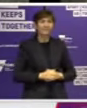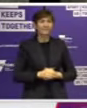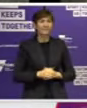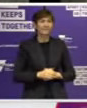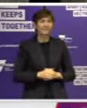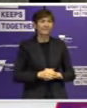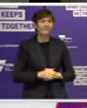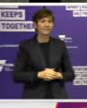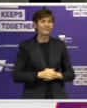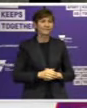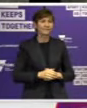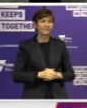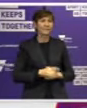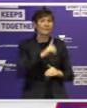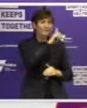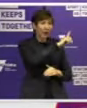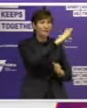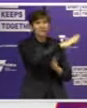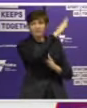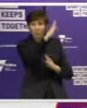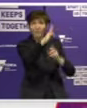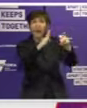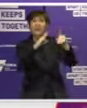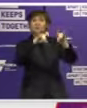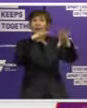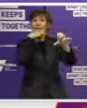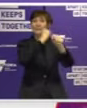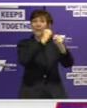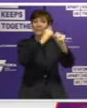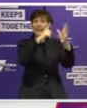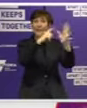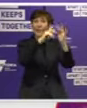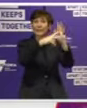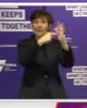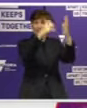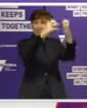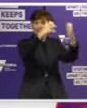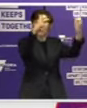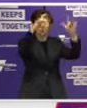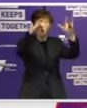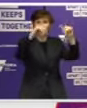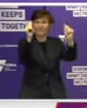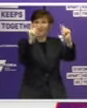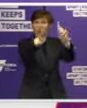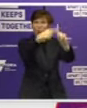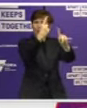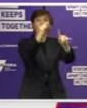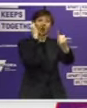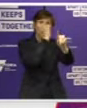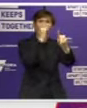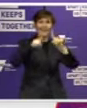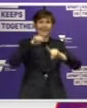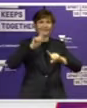Before the National Cabinet broke up at 1 o'clock, your now former departmental head left the room